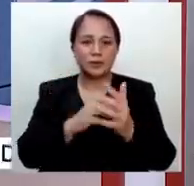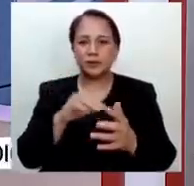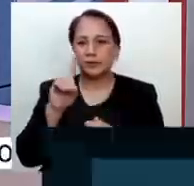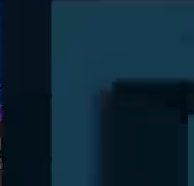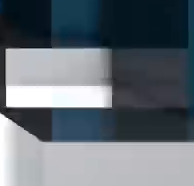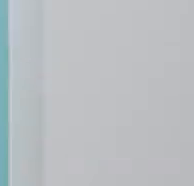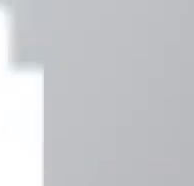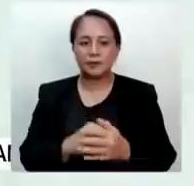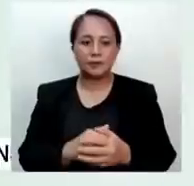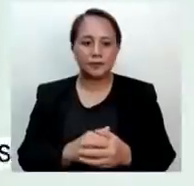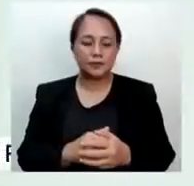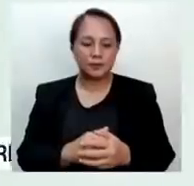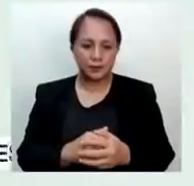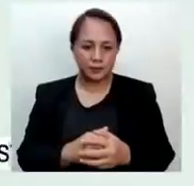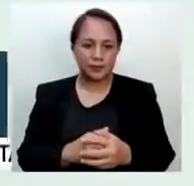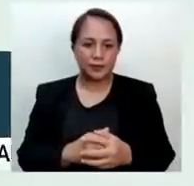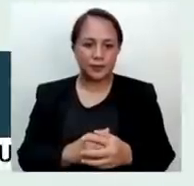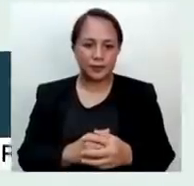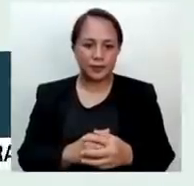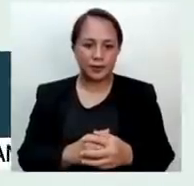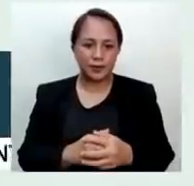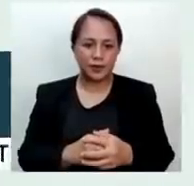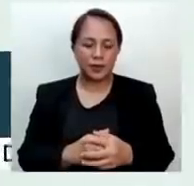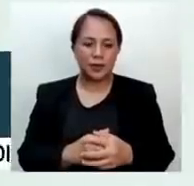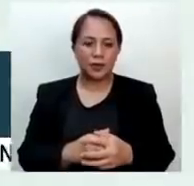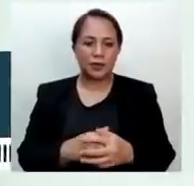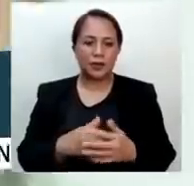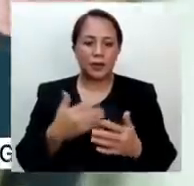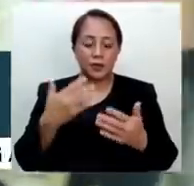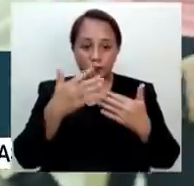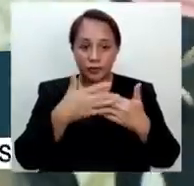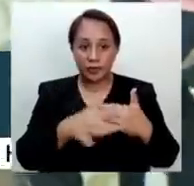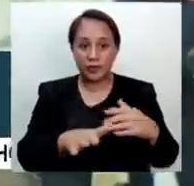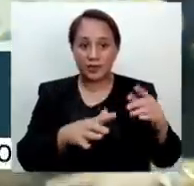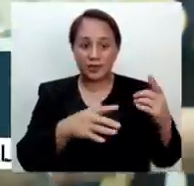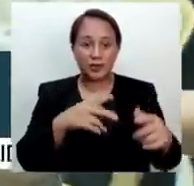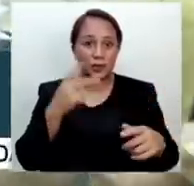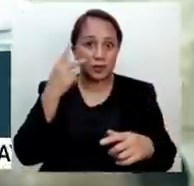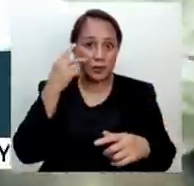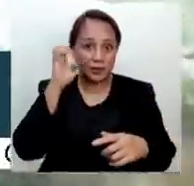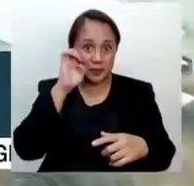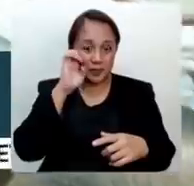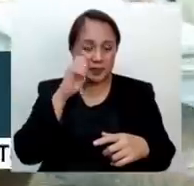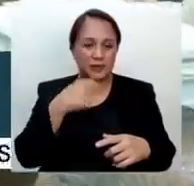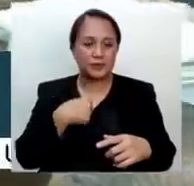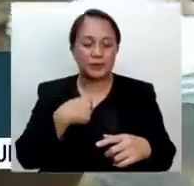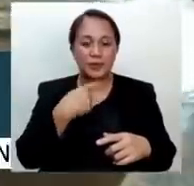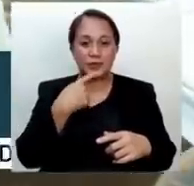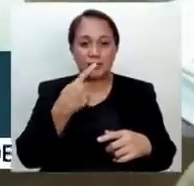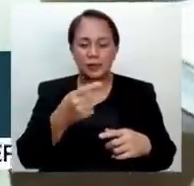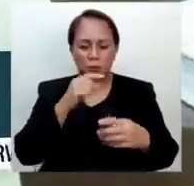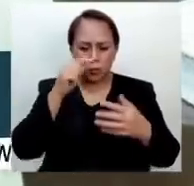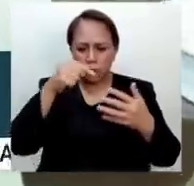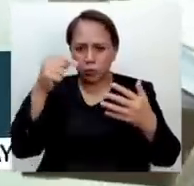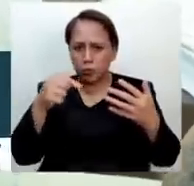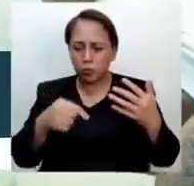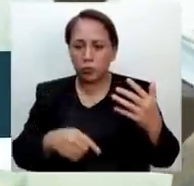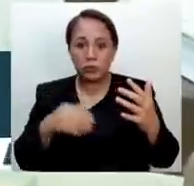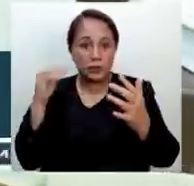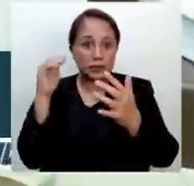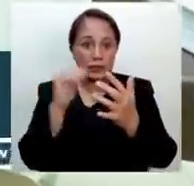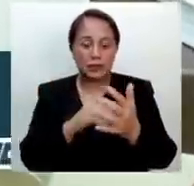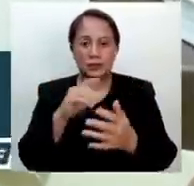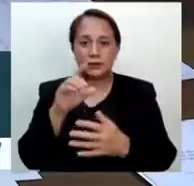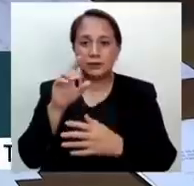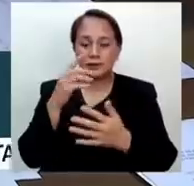reports. Days after self-confessed drug lord Kerwin Espinosa retracted all of his allegations against detained Senator